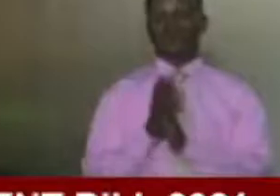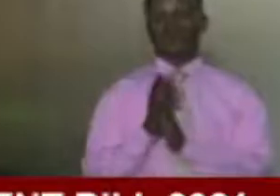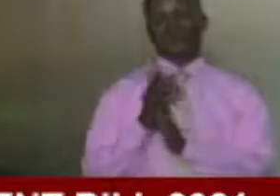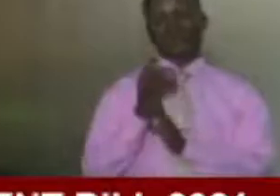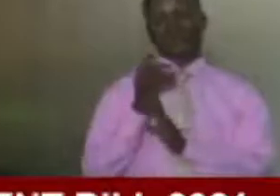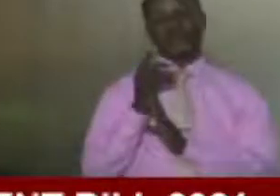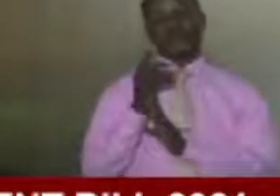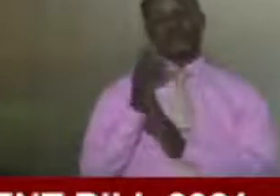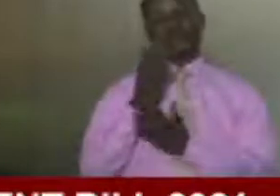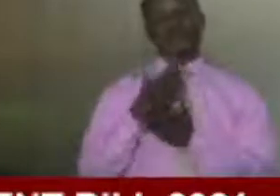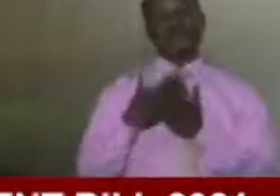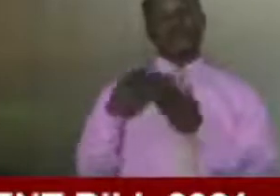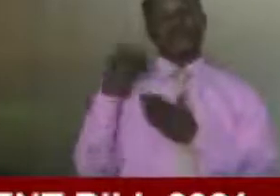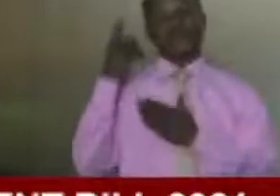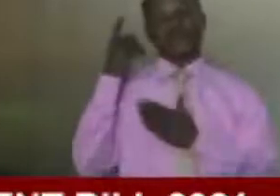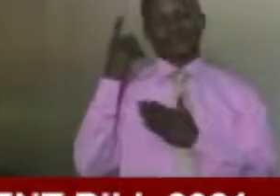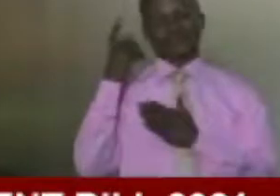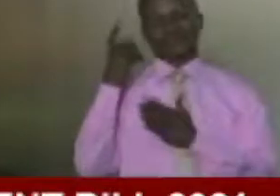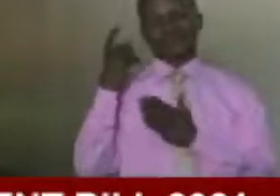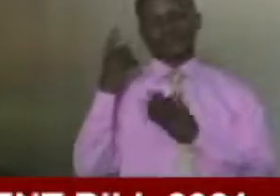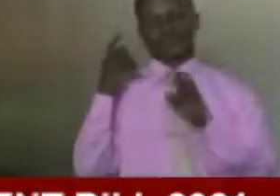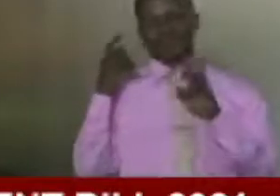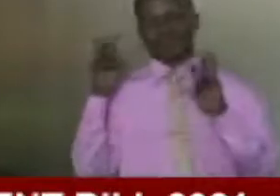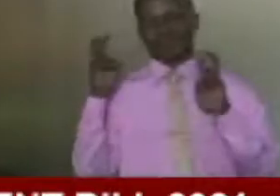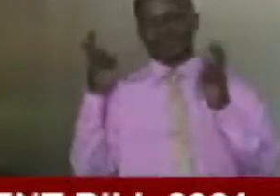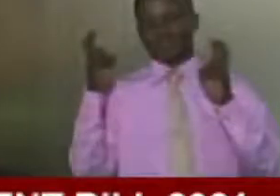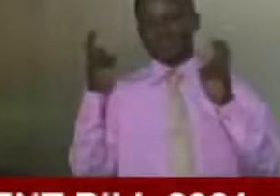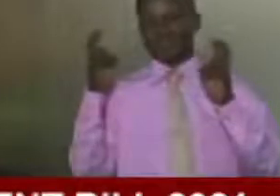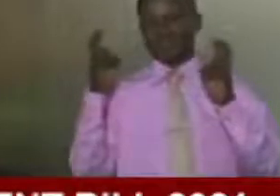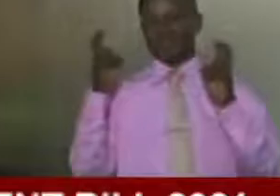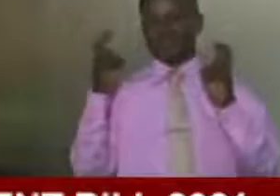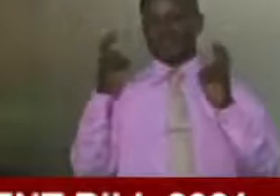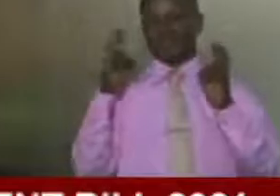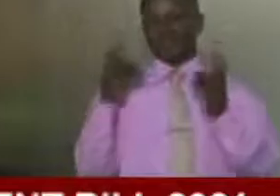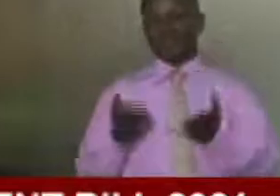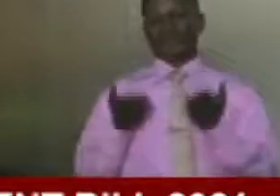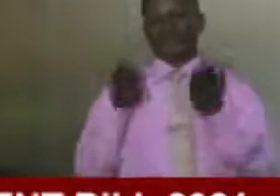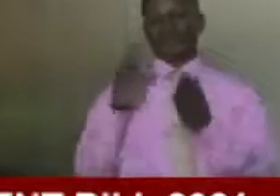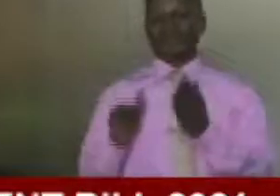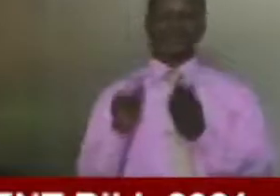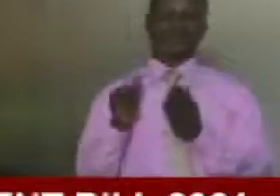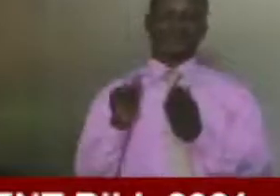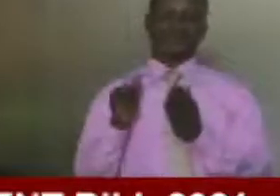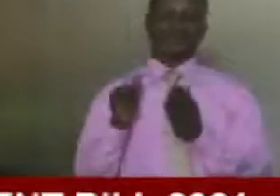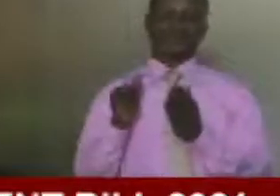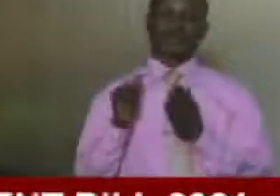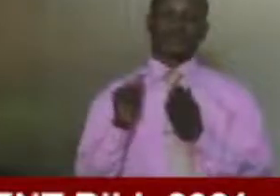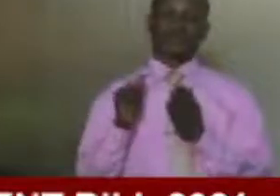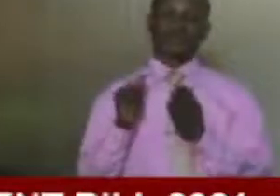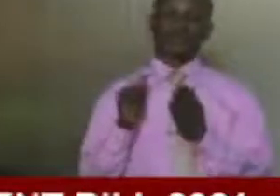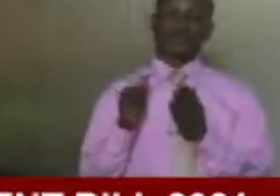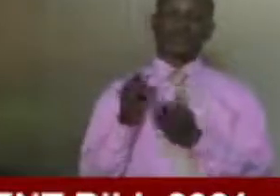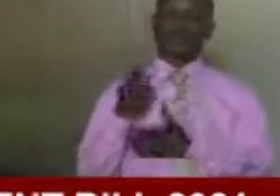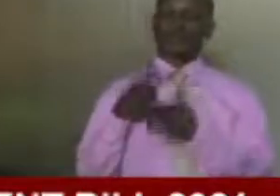suspected, you know, scheme, whether it's true or not, by, you know, trying to take a fine